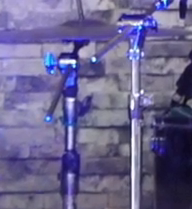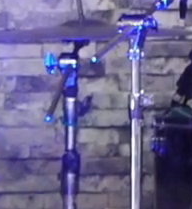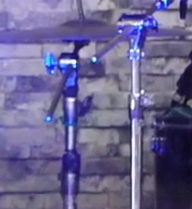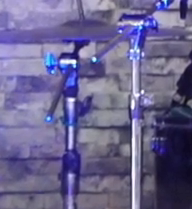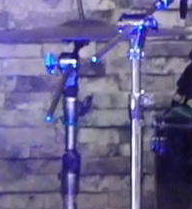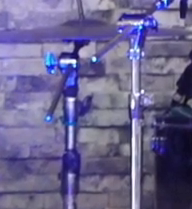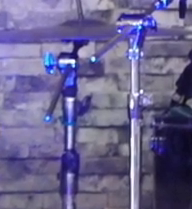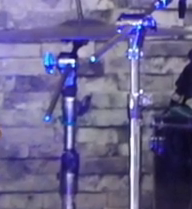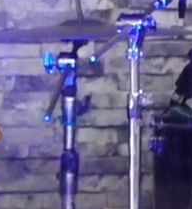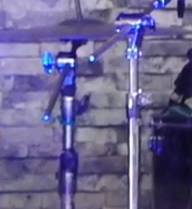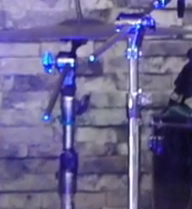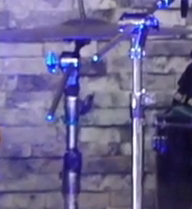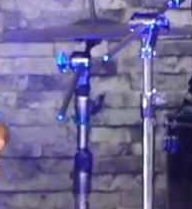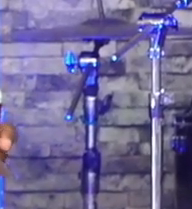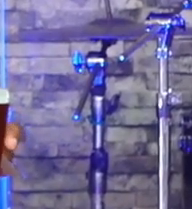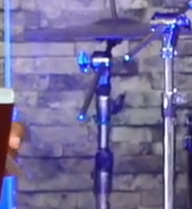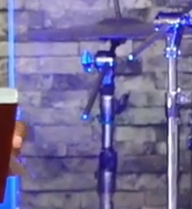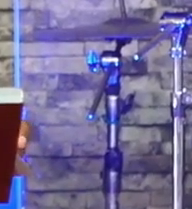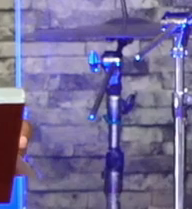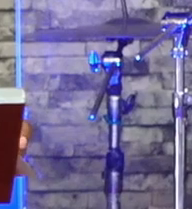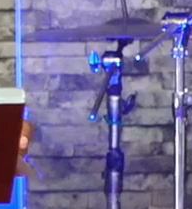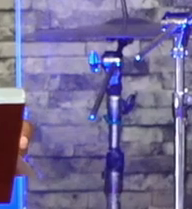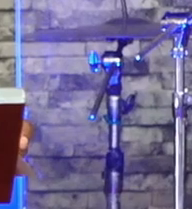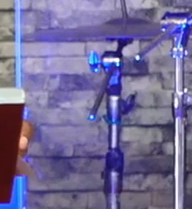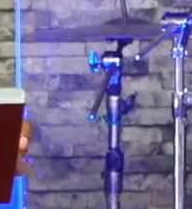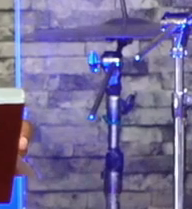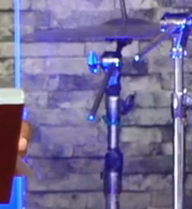as a steward of our bodies,